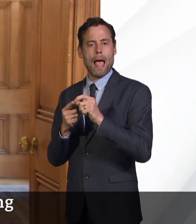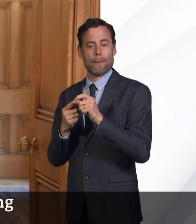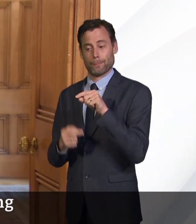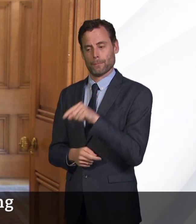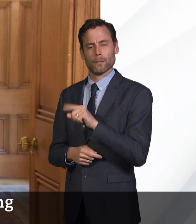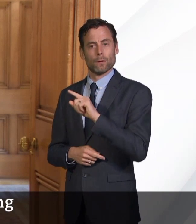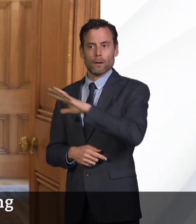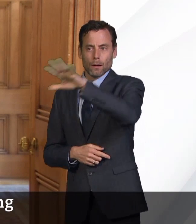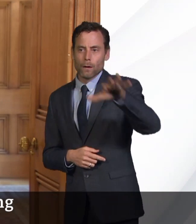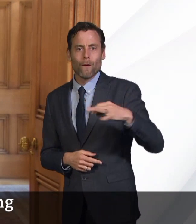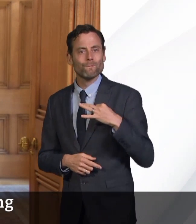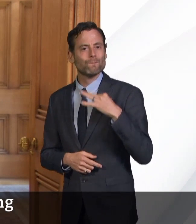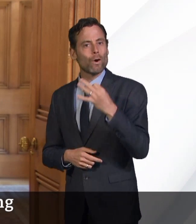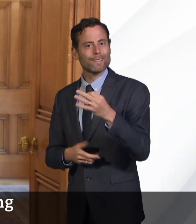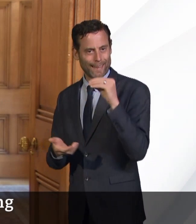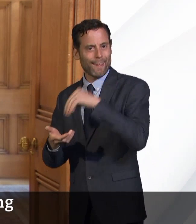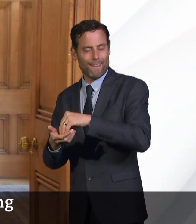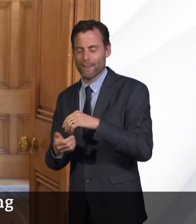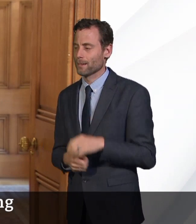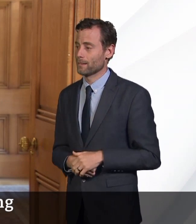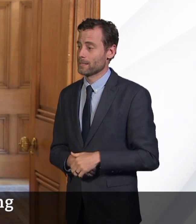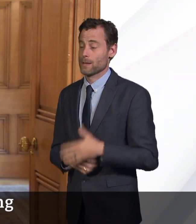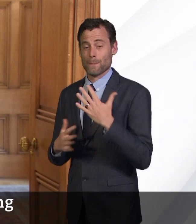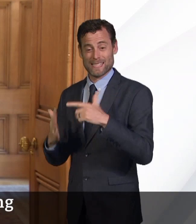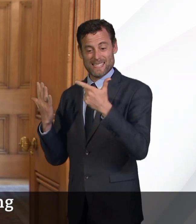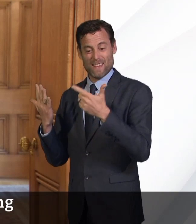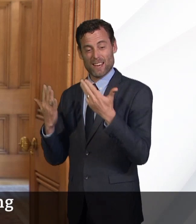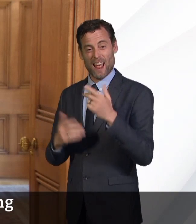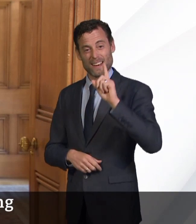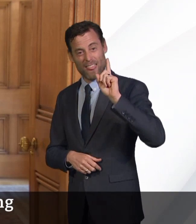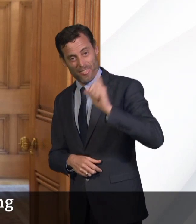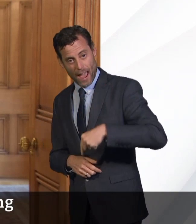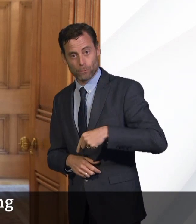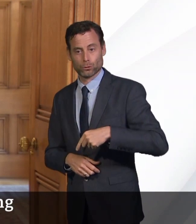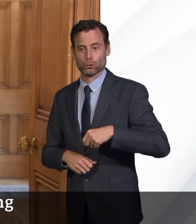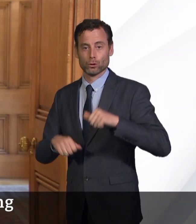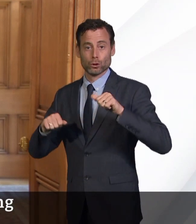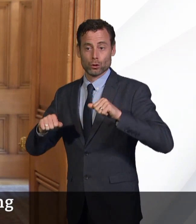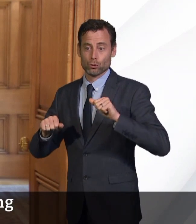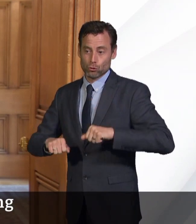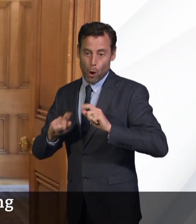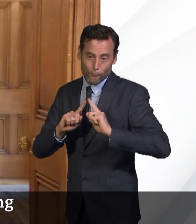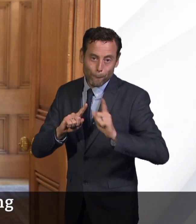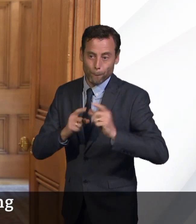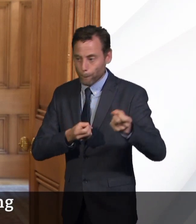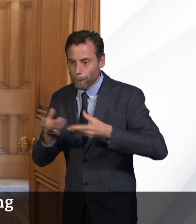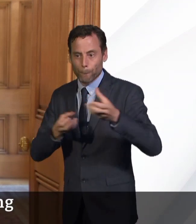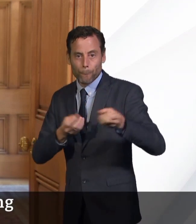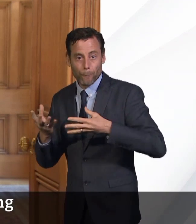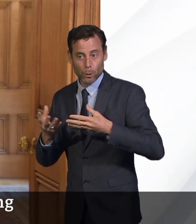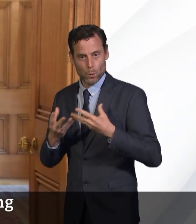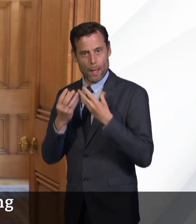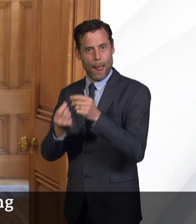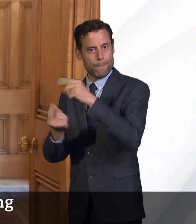so far, 79,000 shopping runs have been carried out by volunteers engaged in that